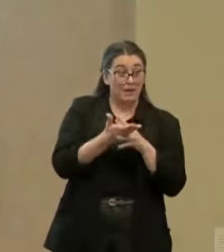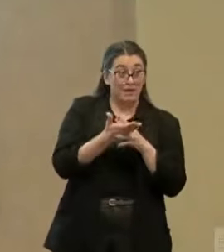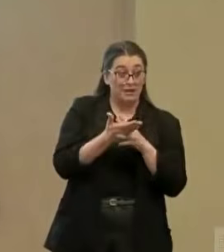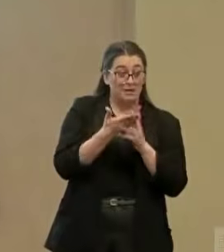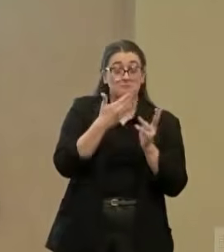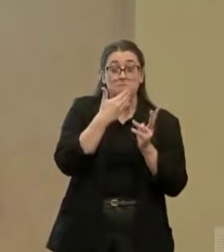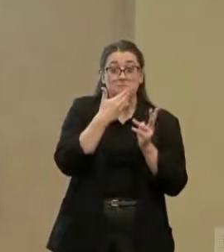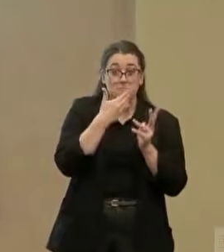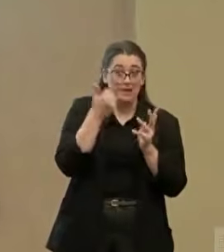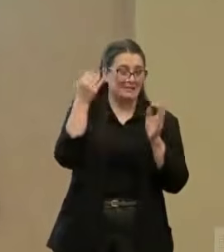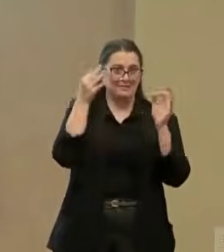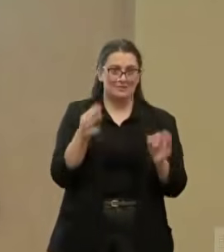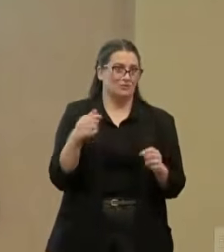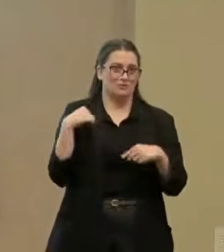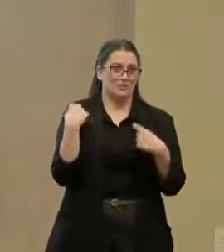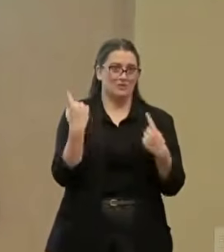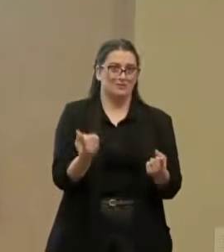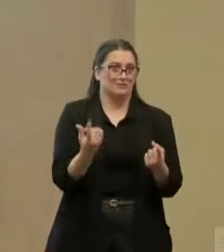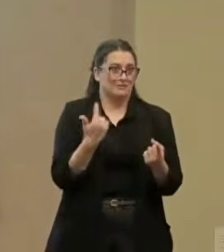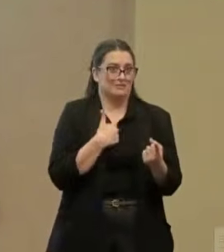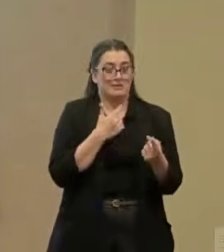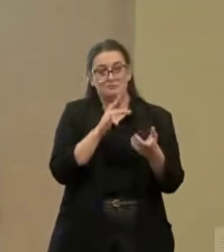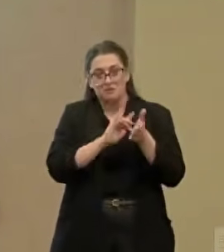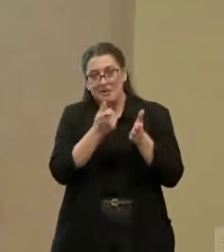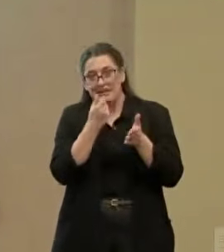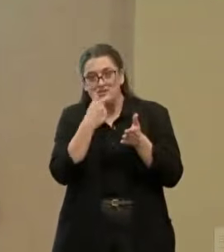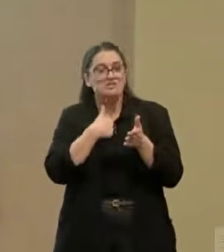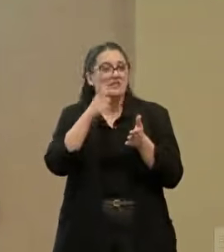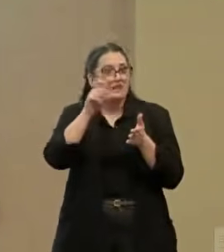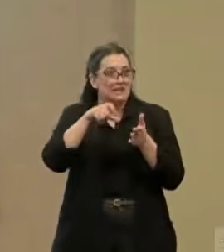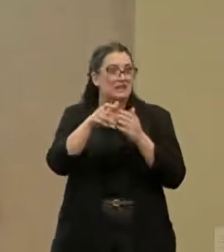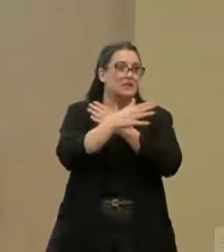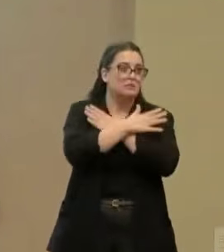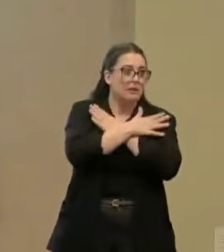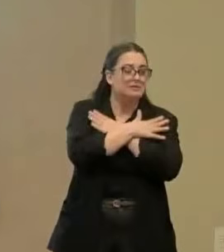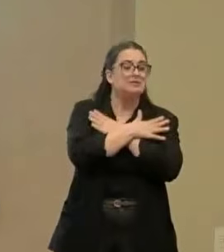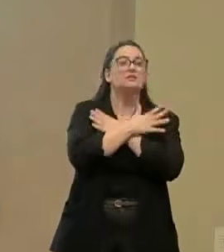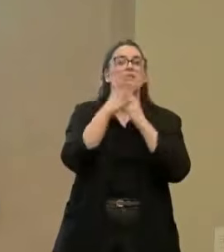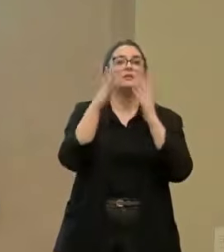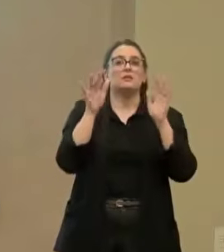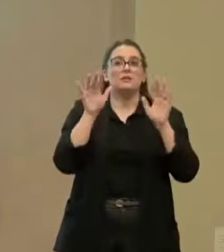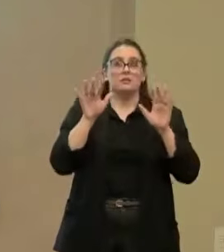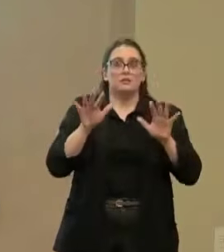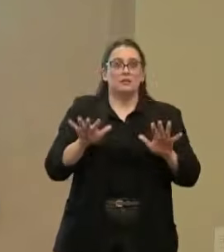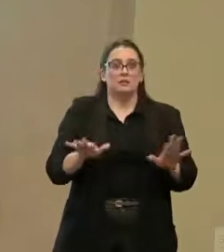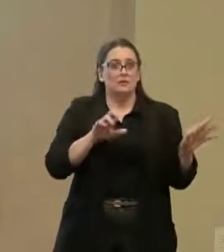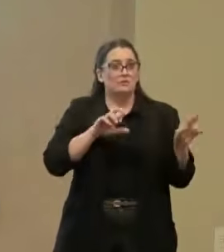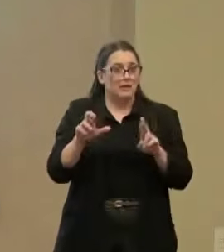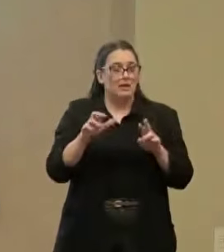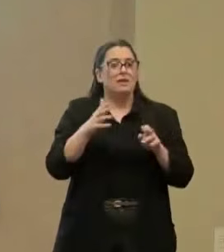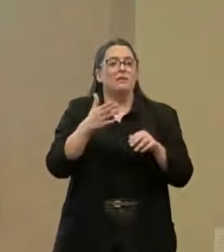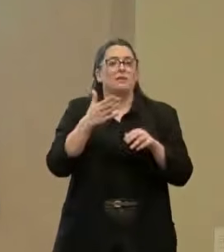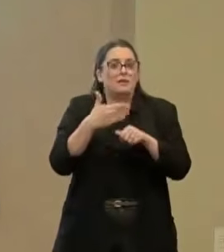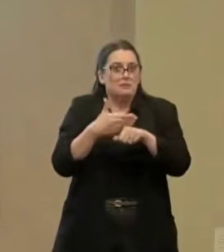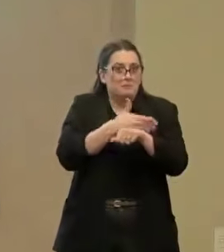thing for myself. I was able to take the medications I needed, rest, and try to get better. I didn't